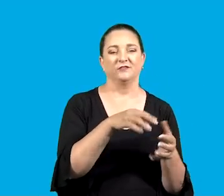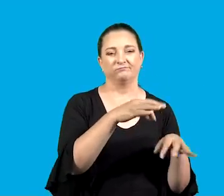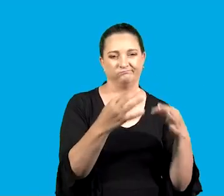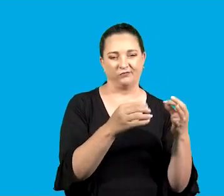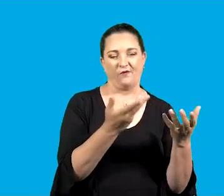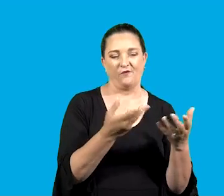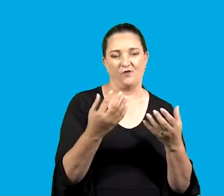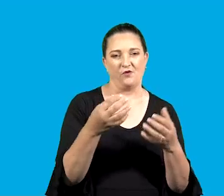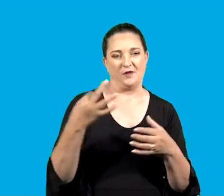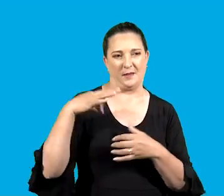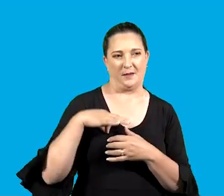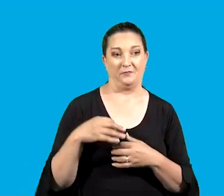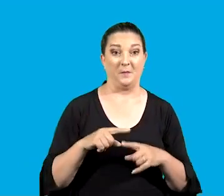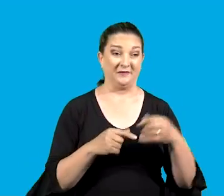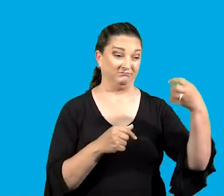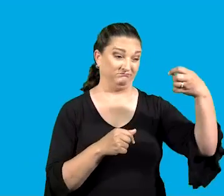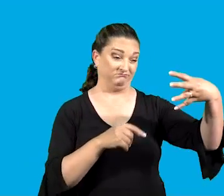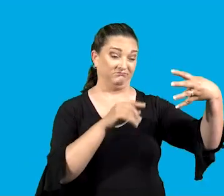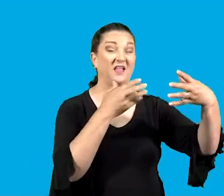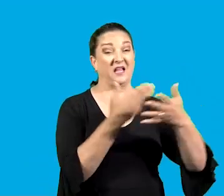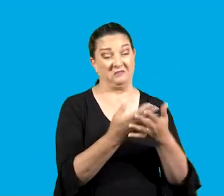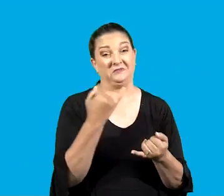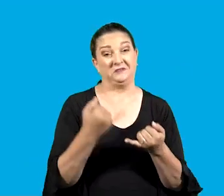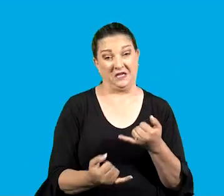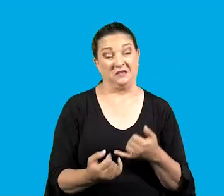Here are some critical and common errors.